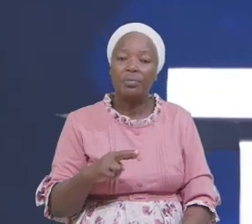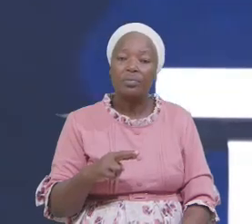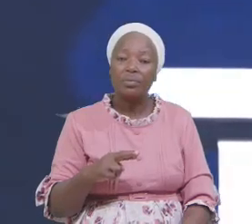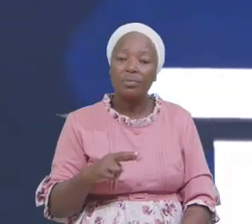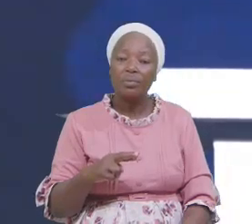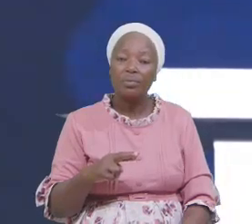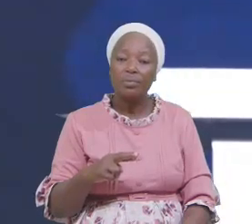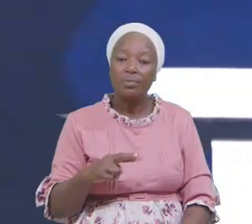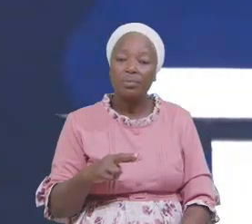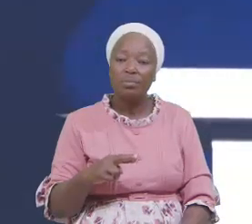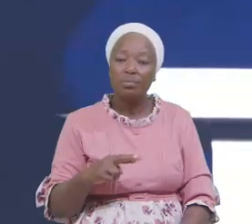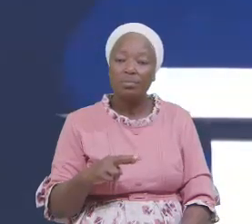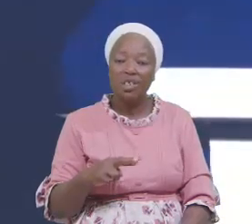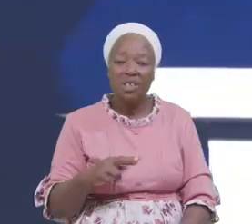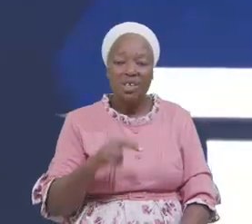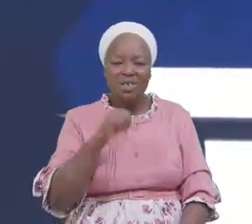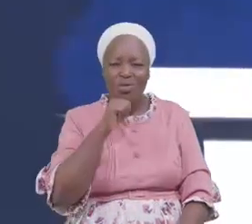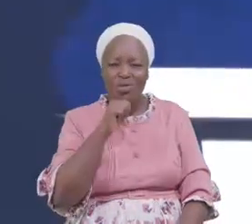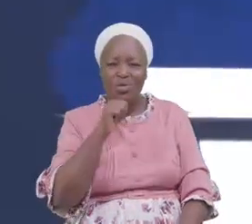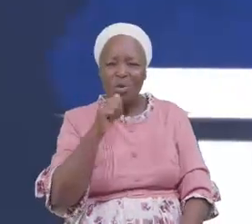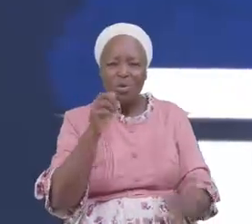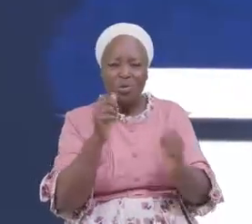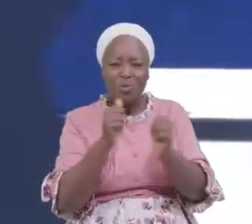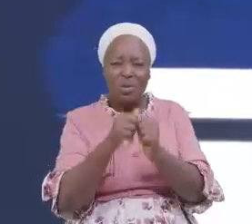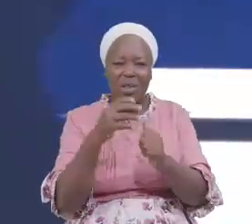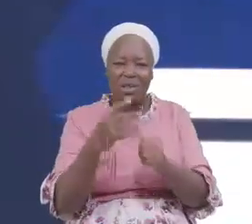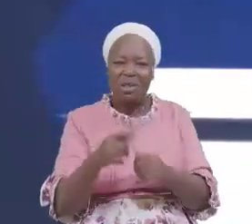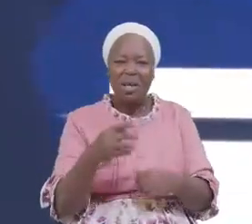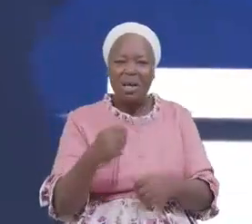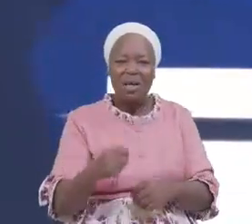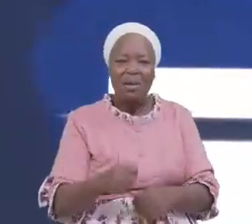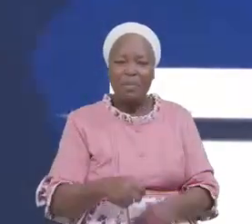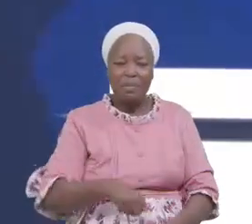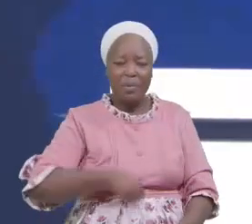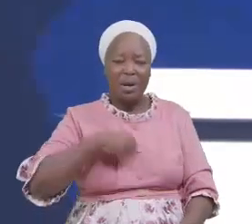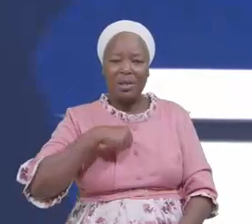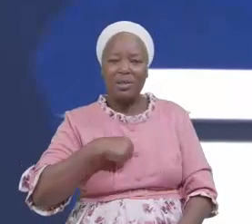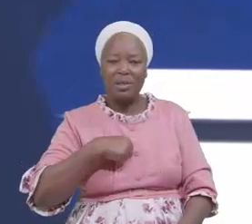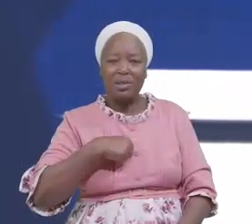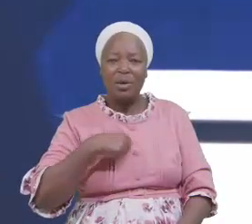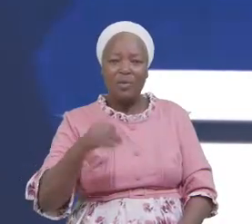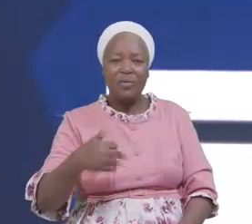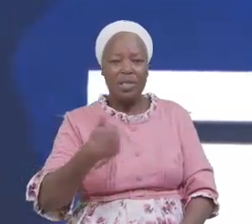not of the pride of a self-made man,